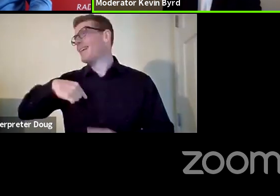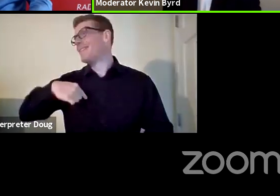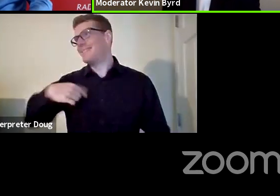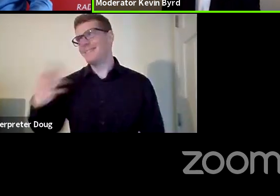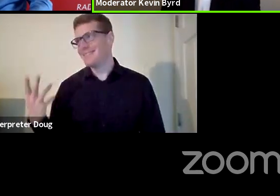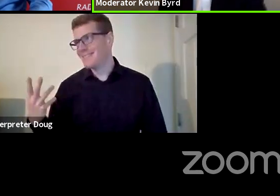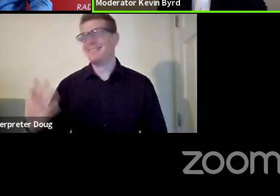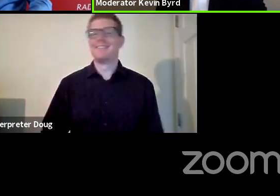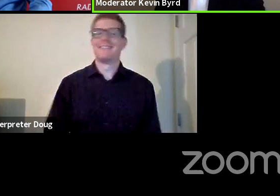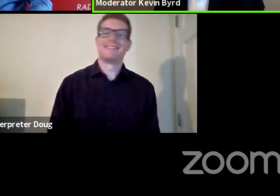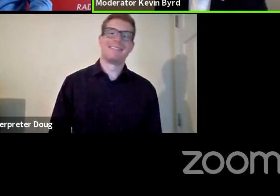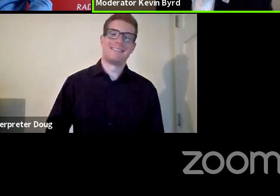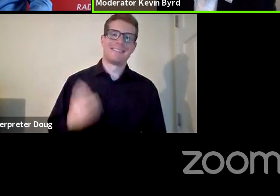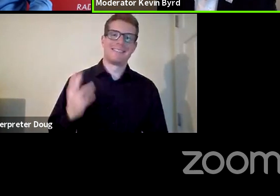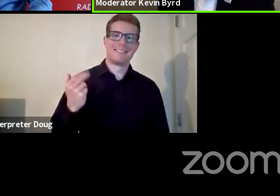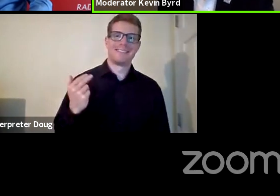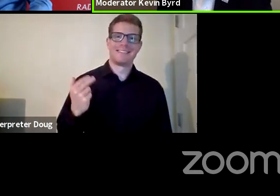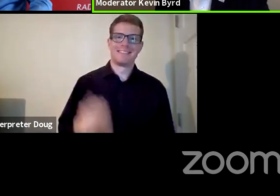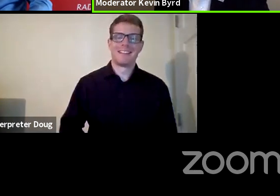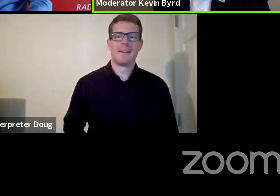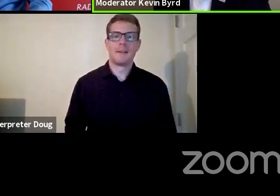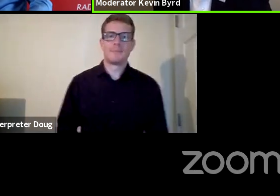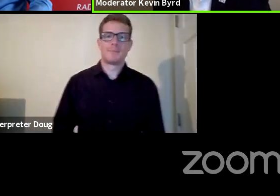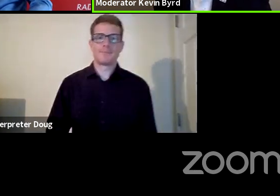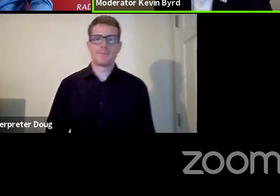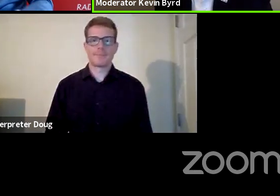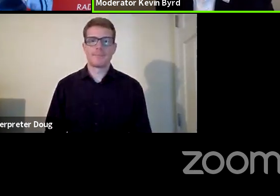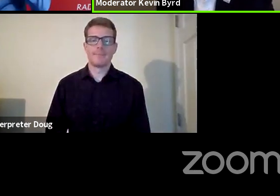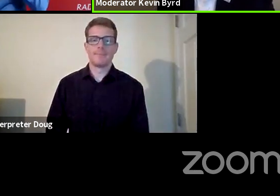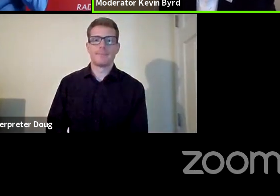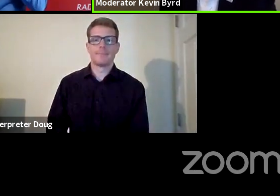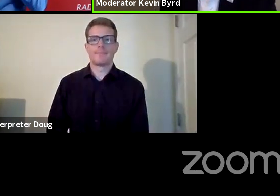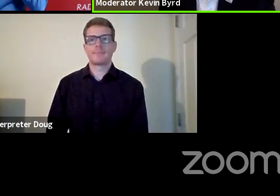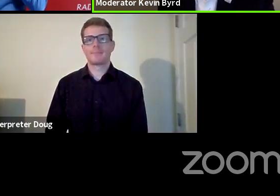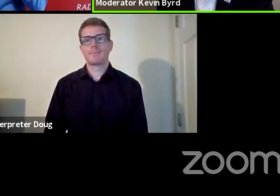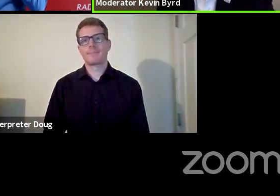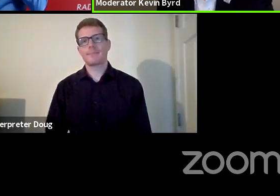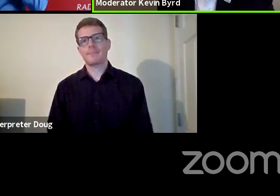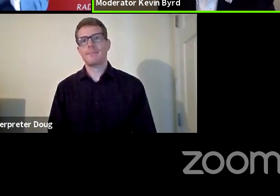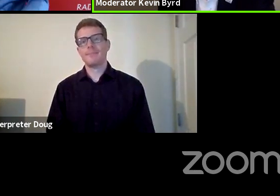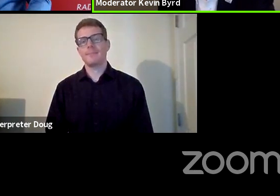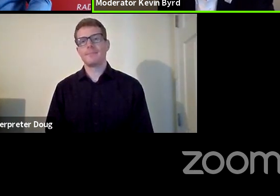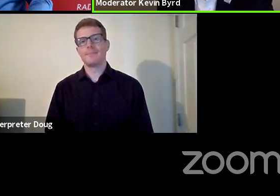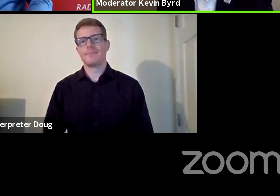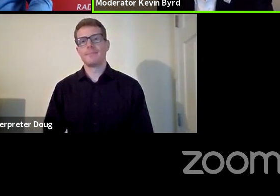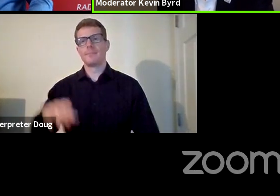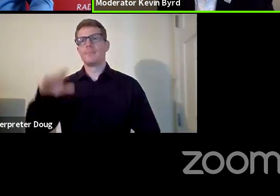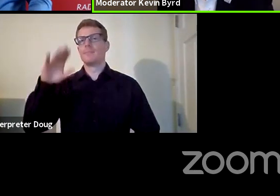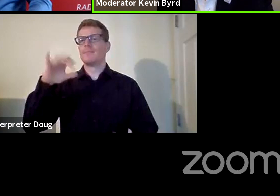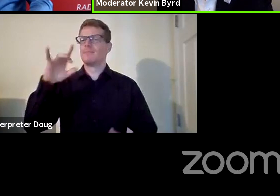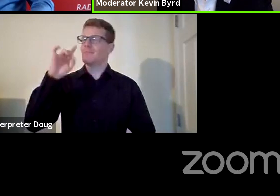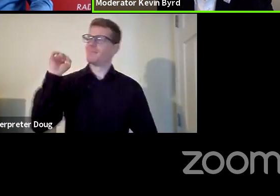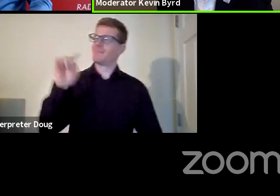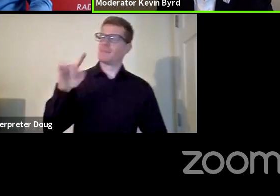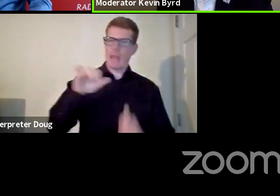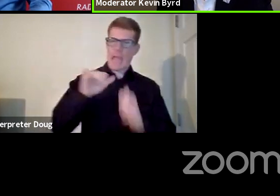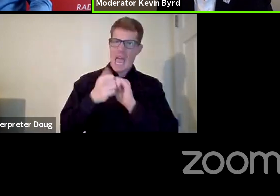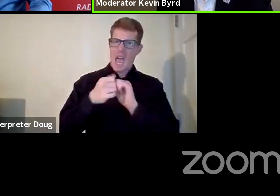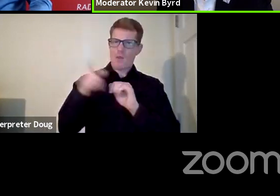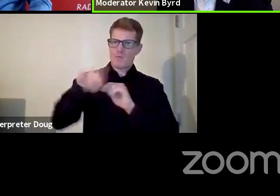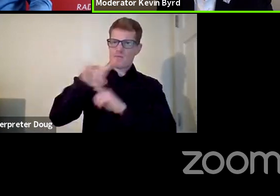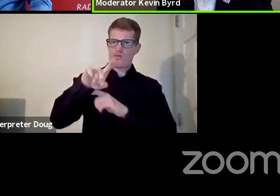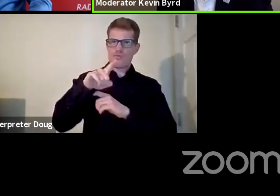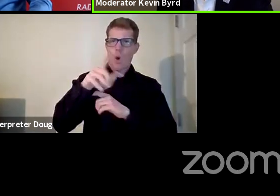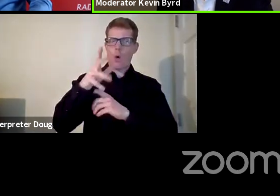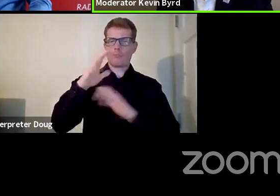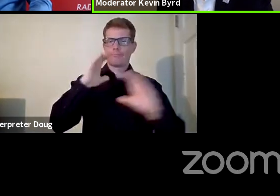Sure. Well, how will you all be communicating with your faculty, staff, and students in the coming months about